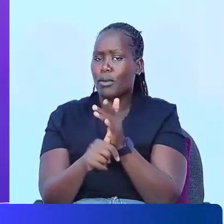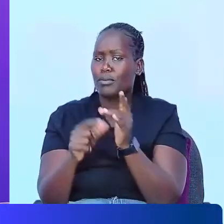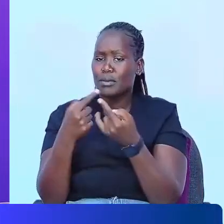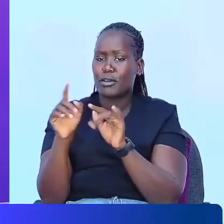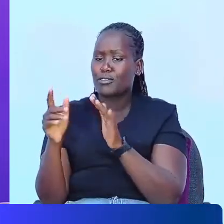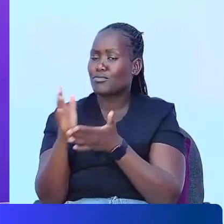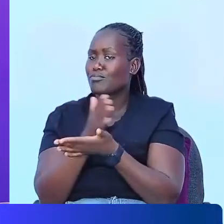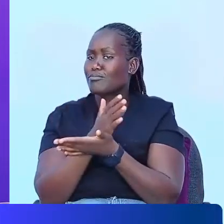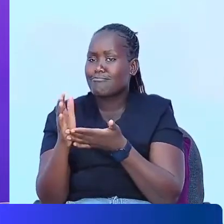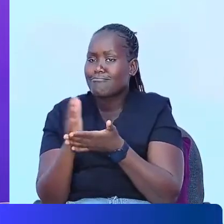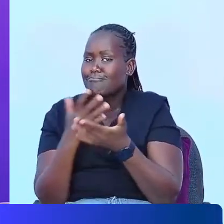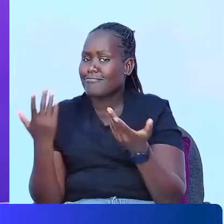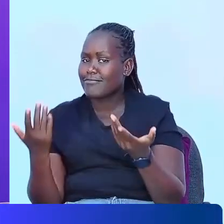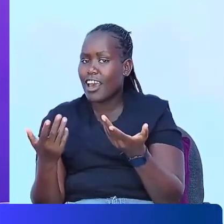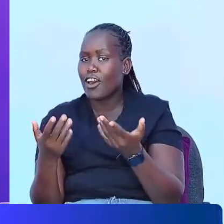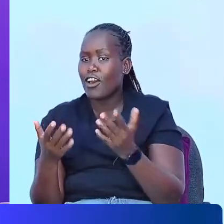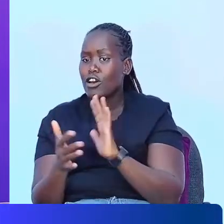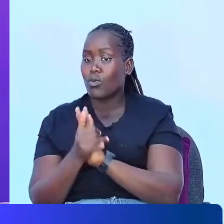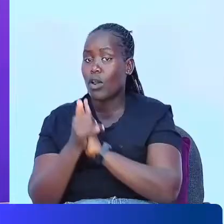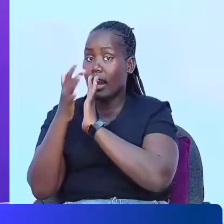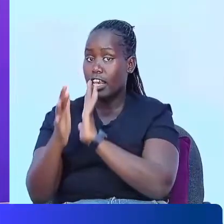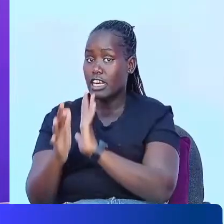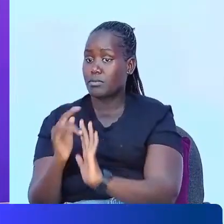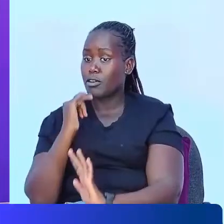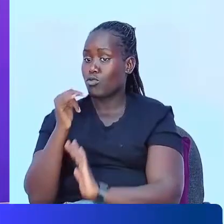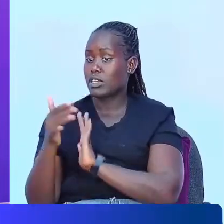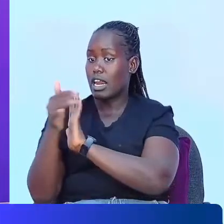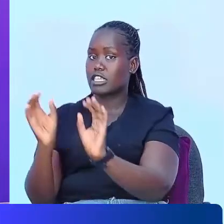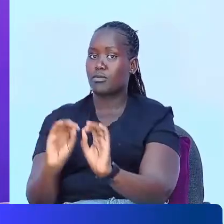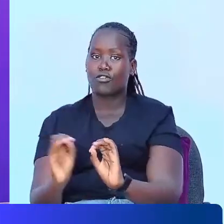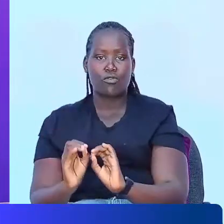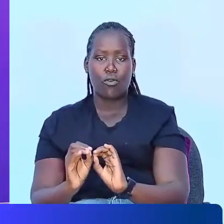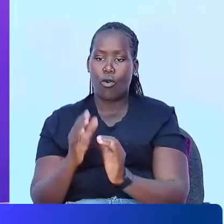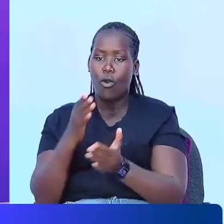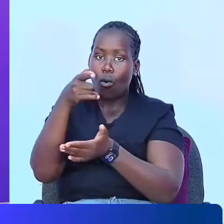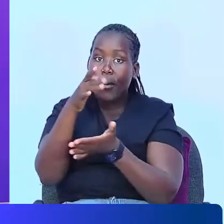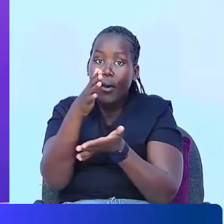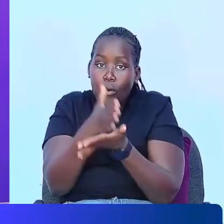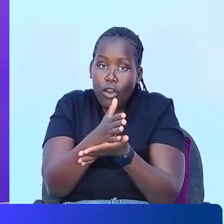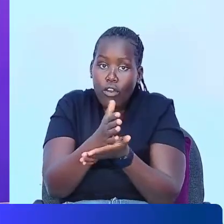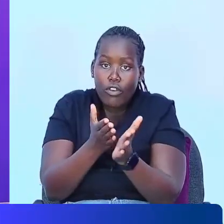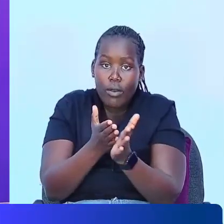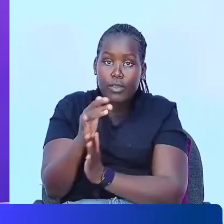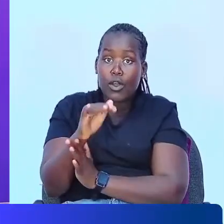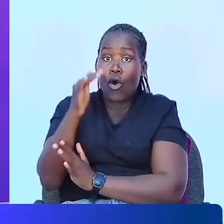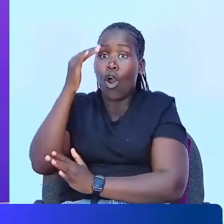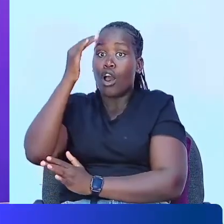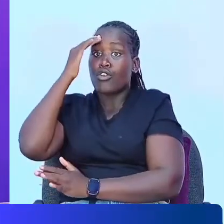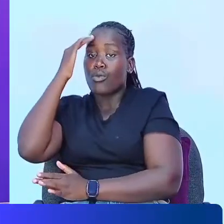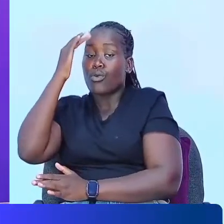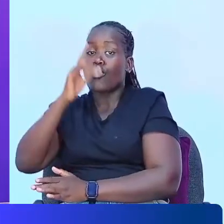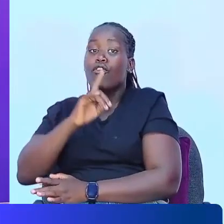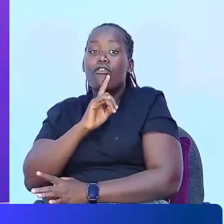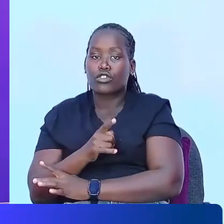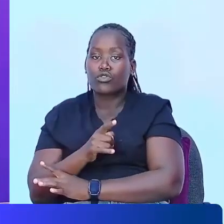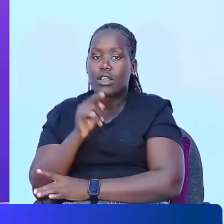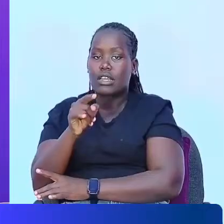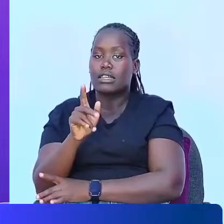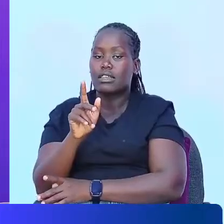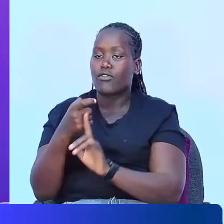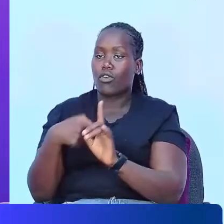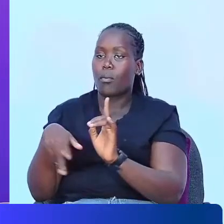you're pouring your heart to an expert who is not an expert. You have not confirmed, through Joa for sure, that this is a Kenya Power person. Please